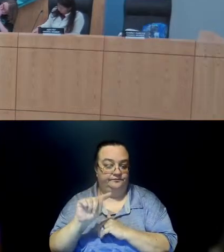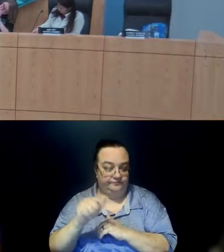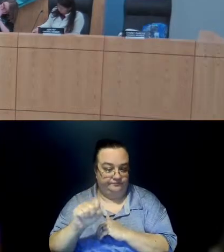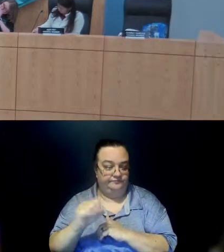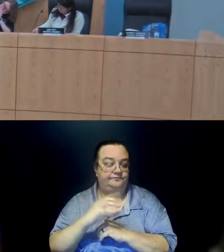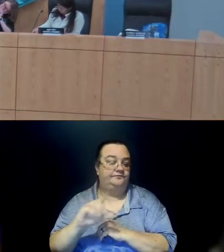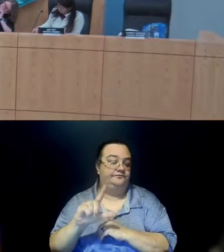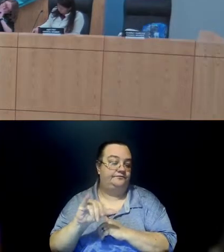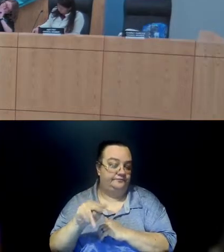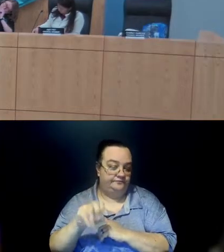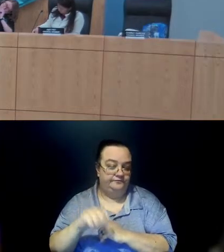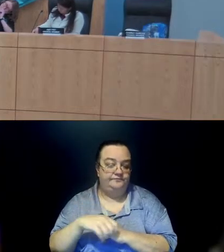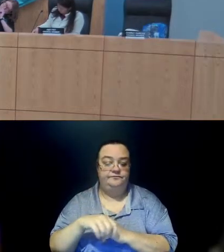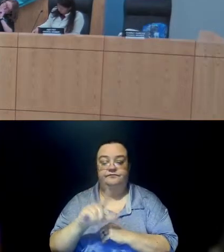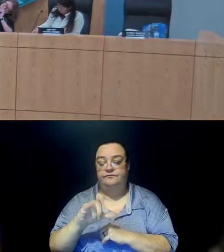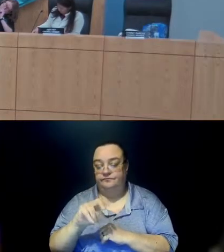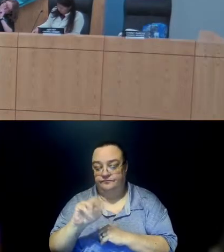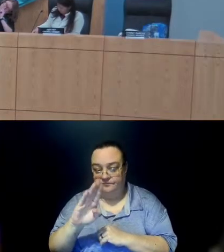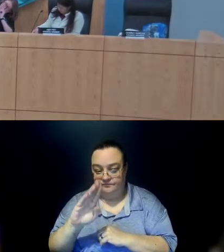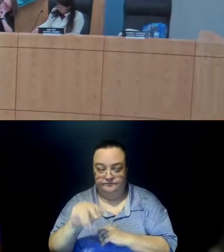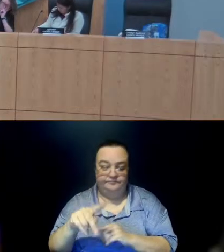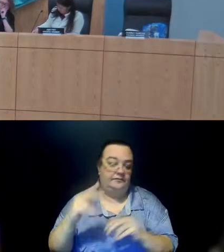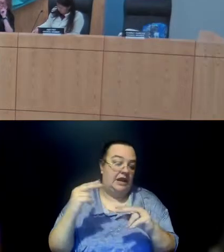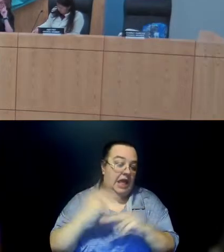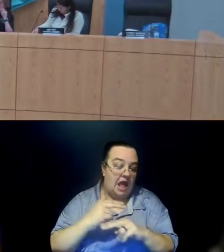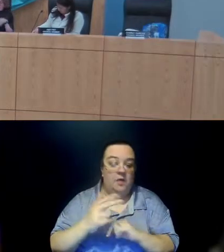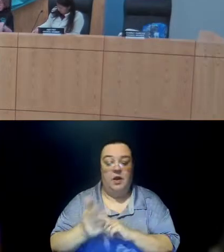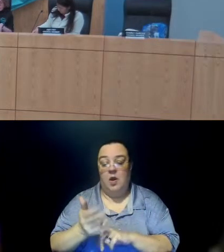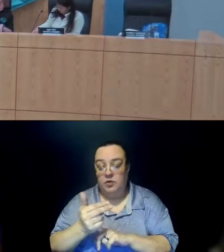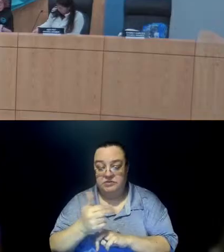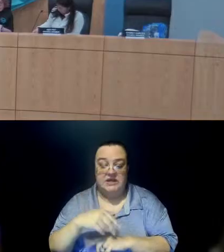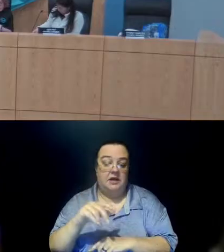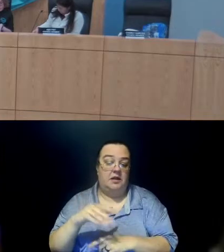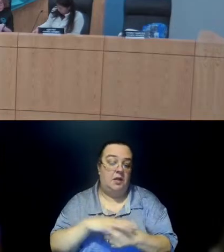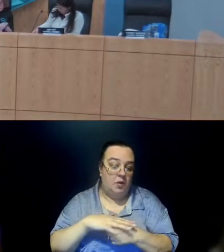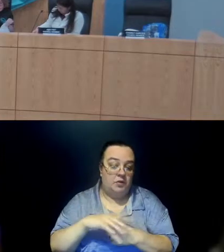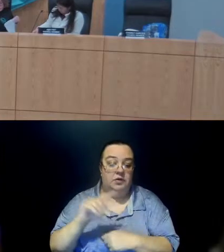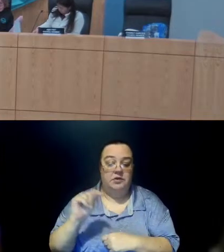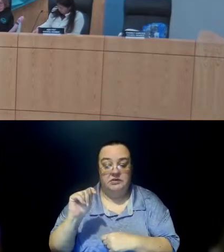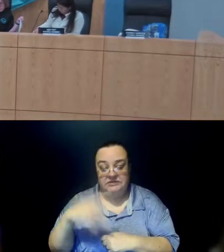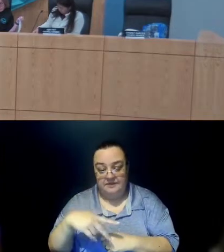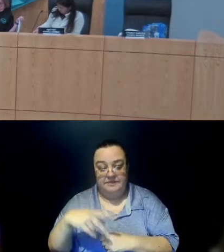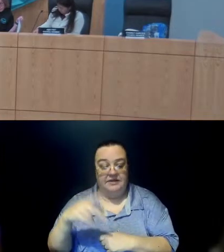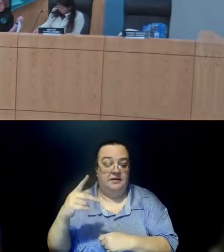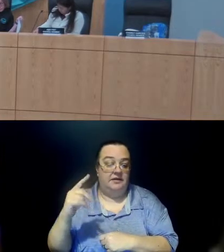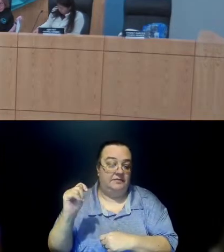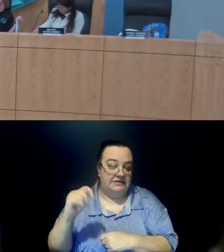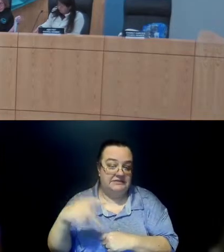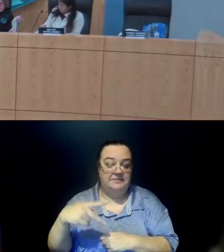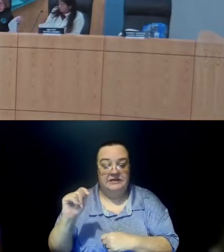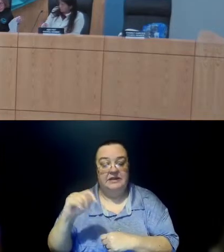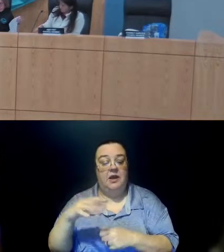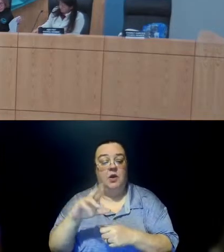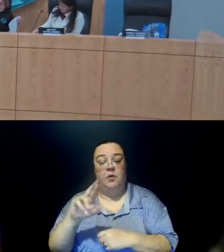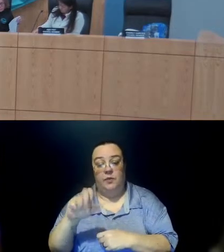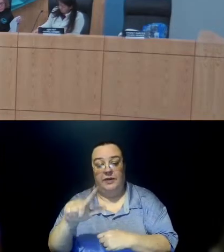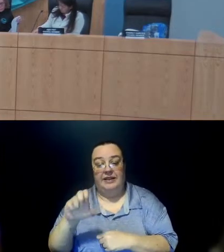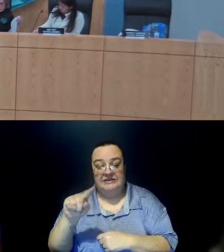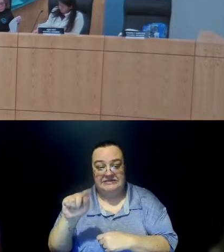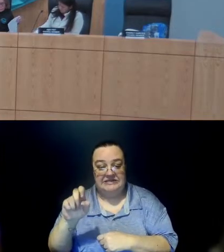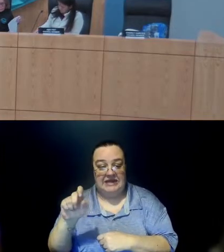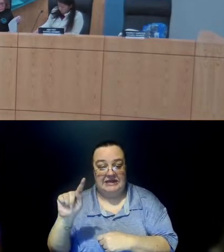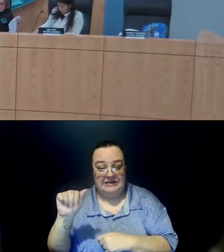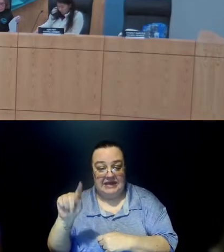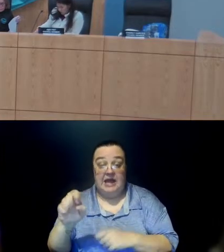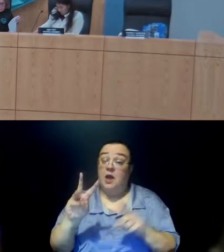bank, highway, hotel, local, TP, real estate tax. Has the hotel tax been the